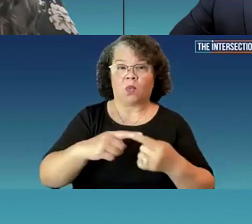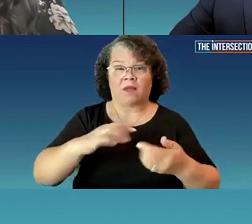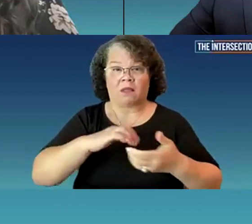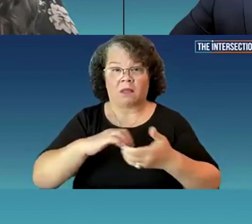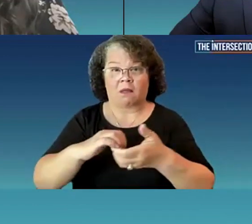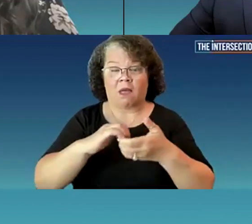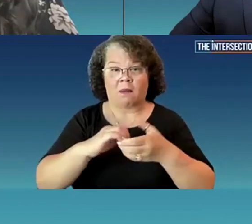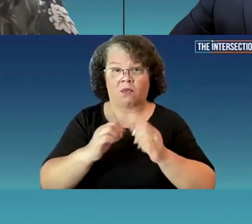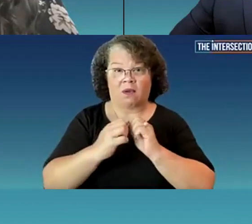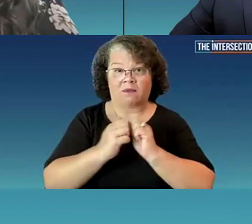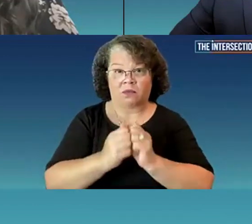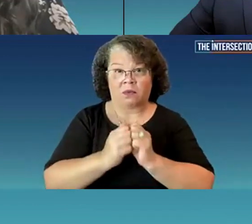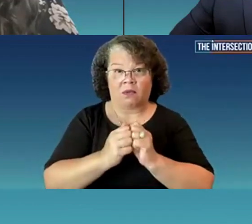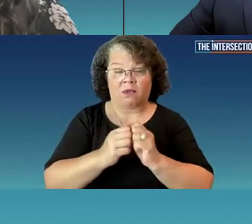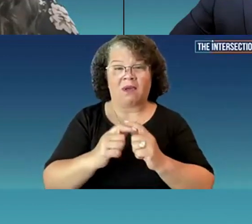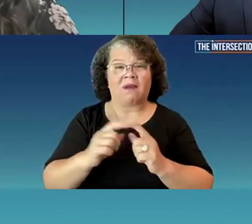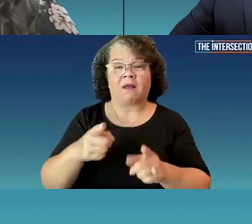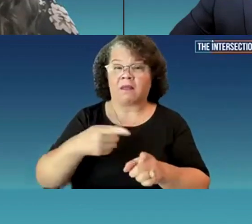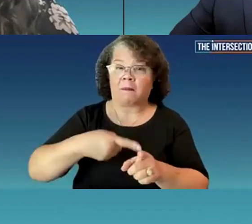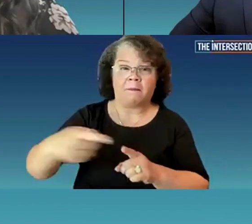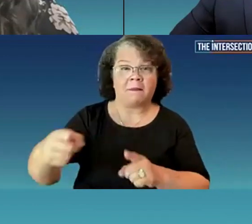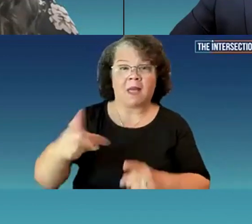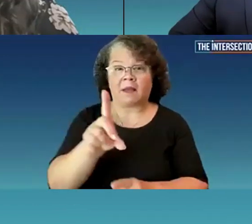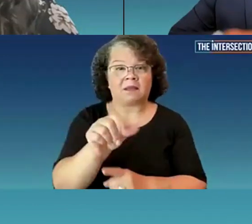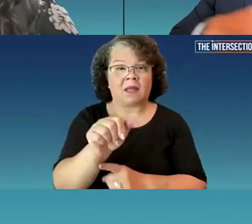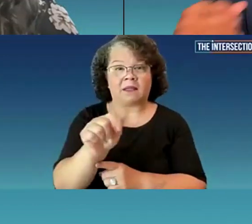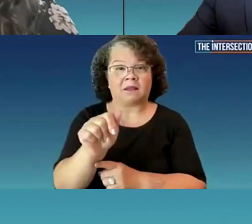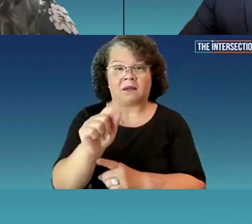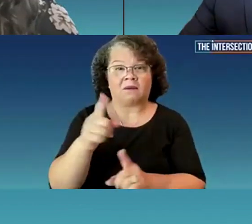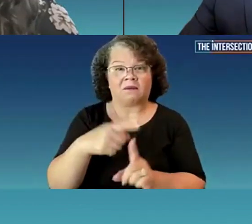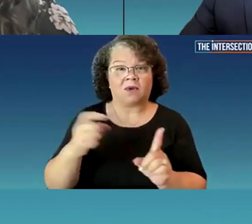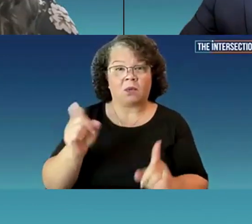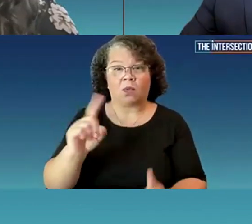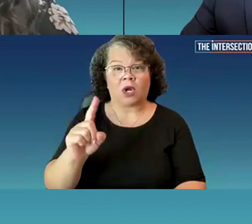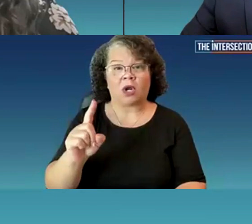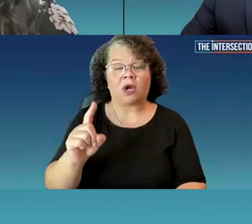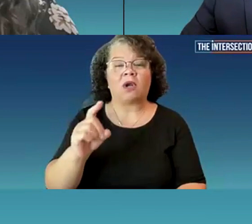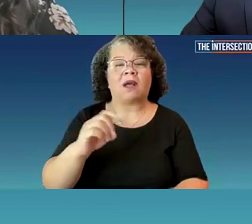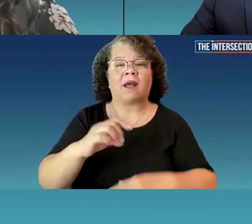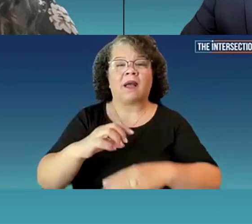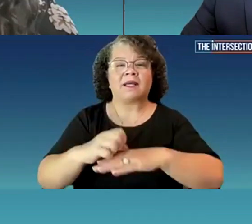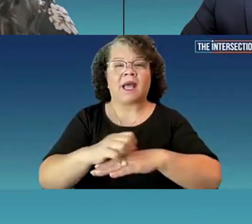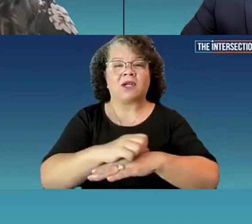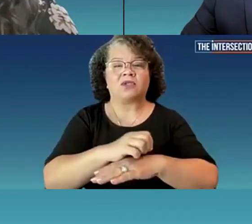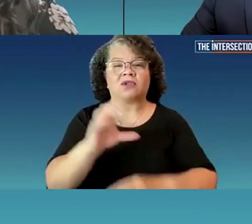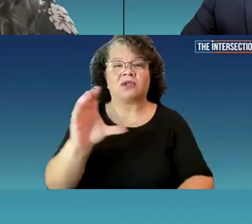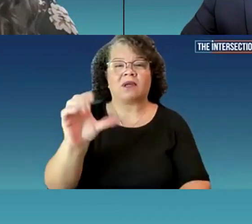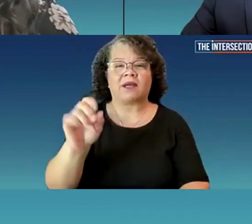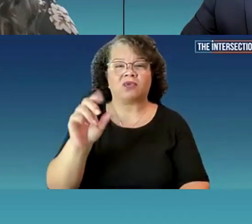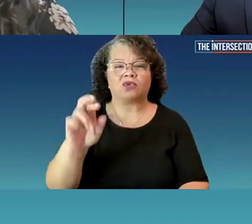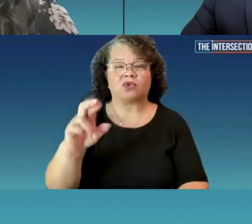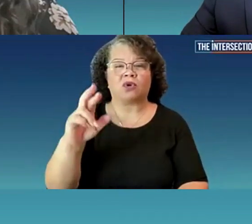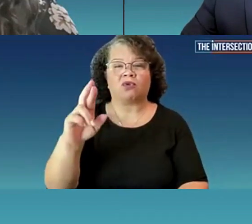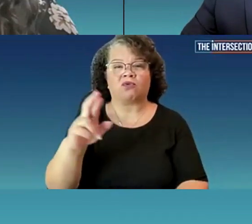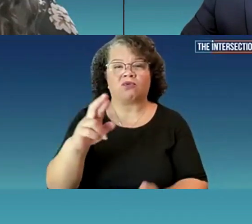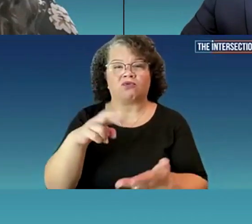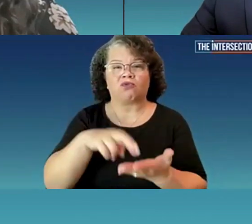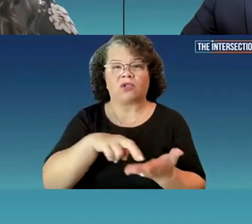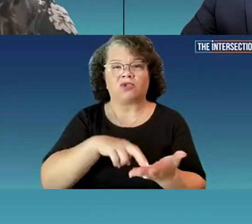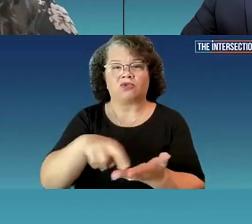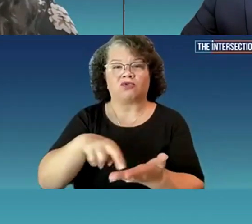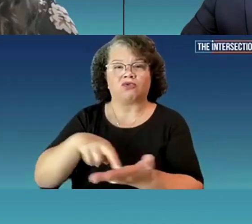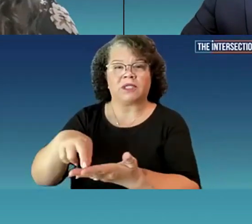data source was the cancer registry. And to get data from the